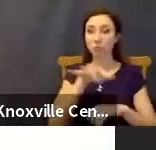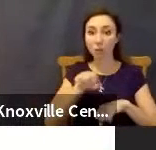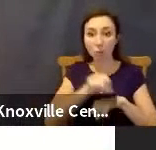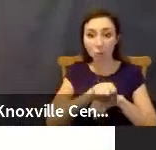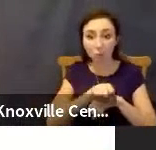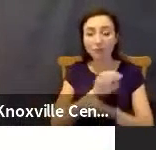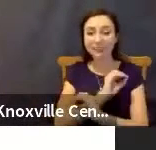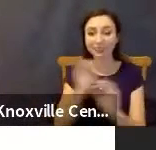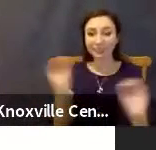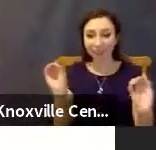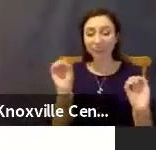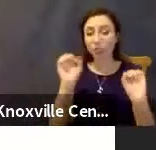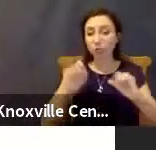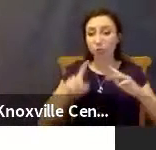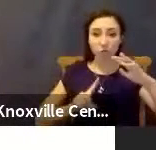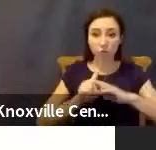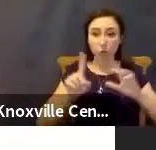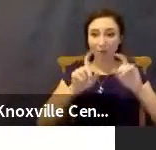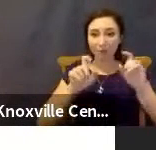so,